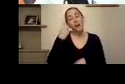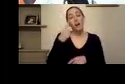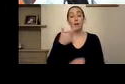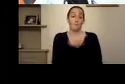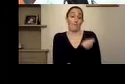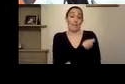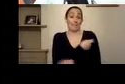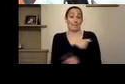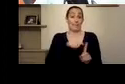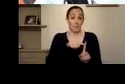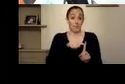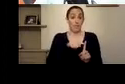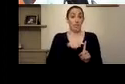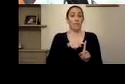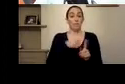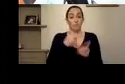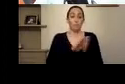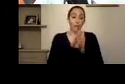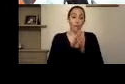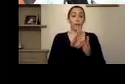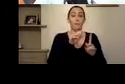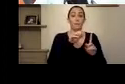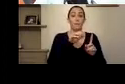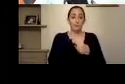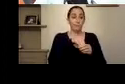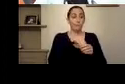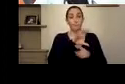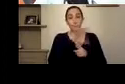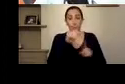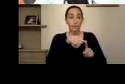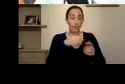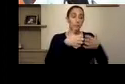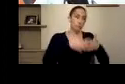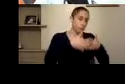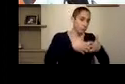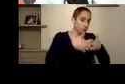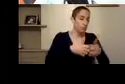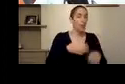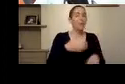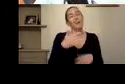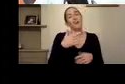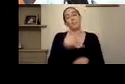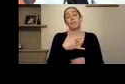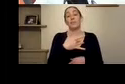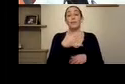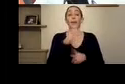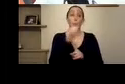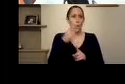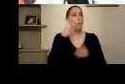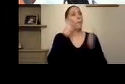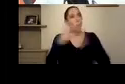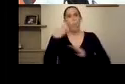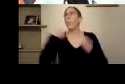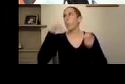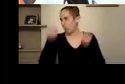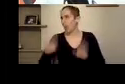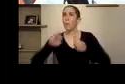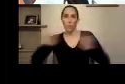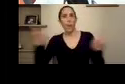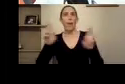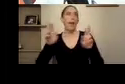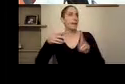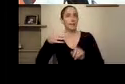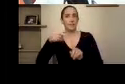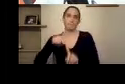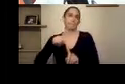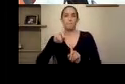from the company, and the manufacturing is always more optimistic than it turns out to be. So it has to go from the